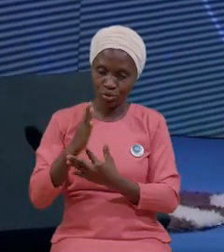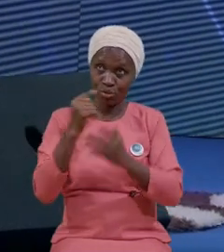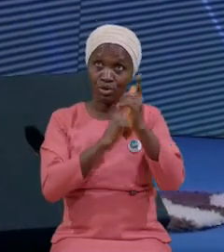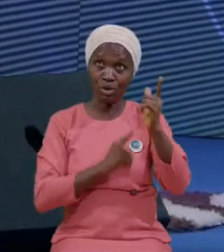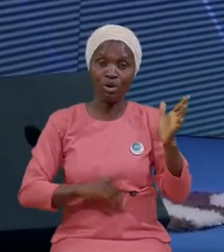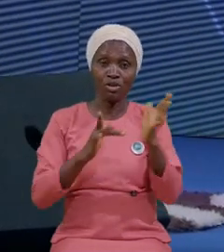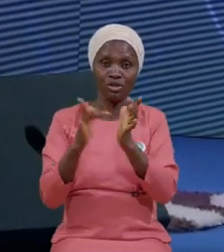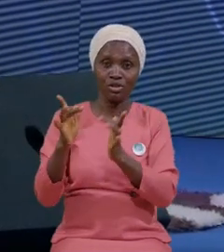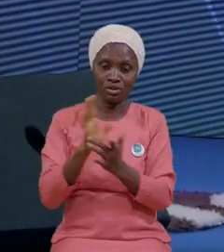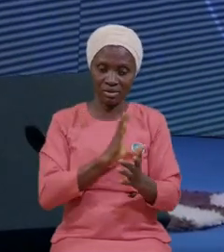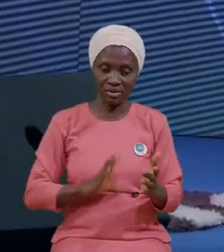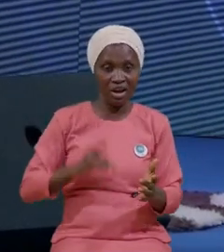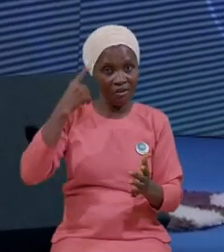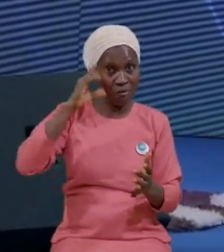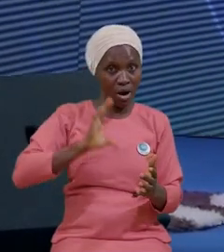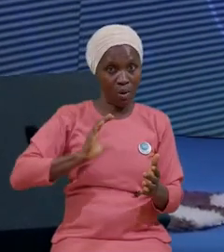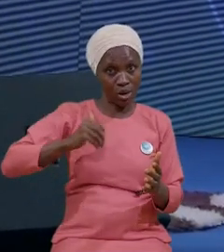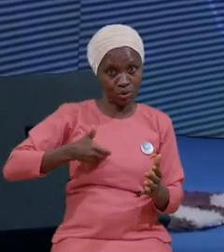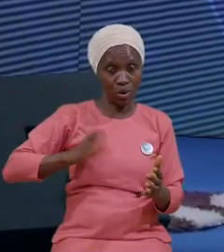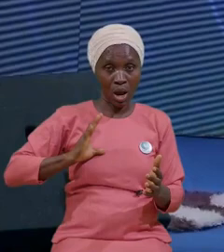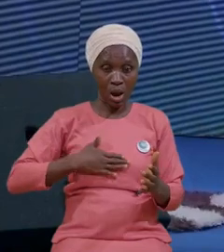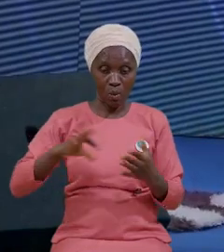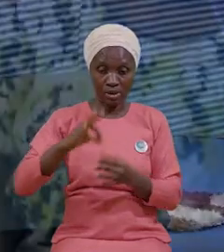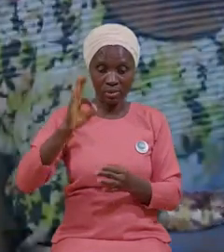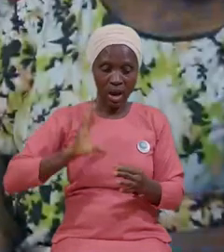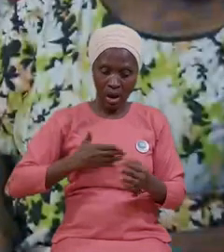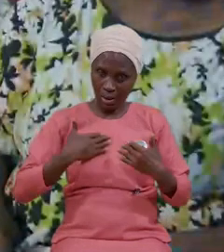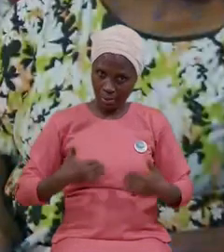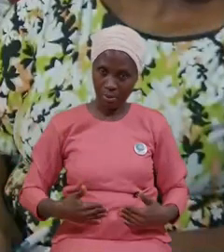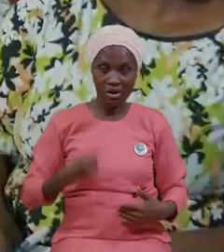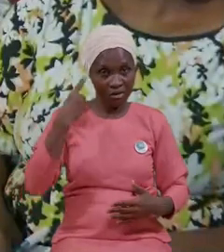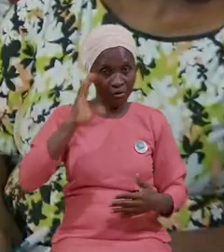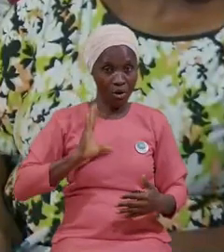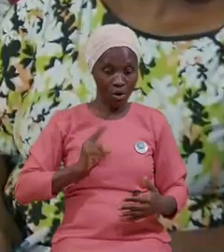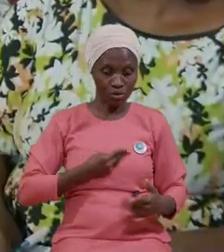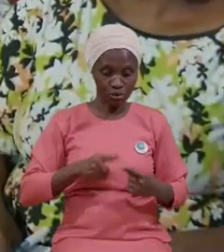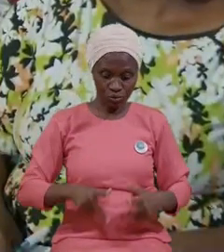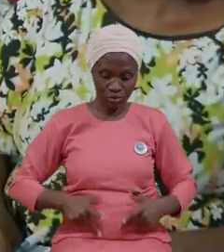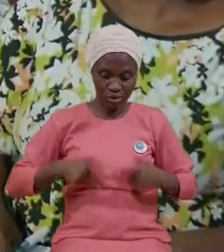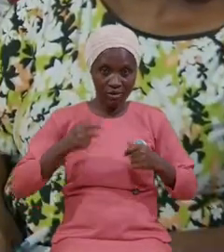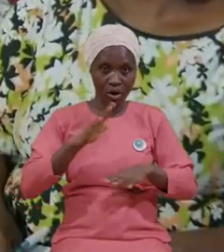for spirit, for body, for existence on earth.